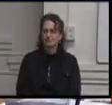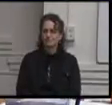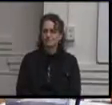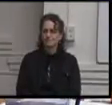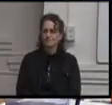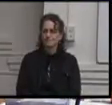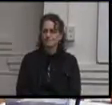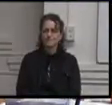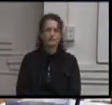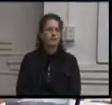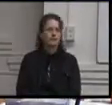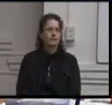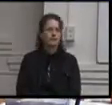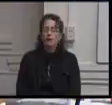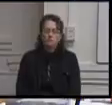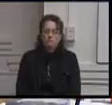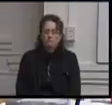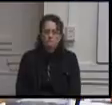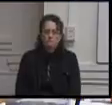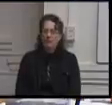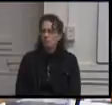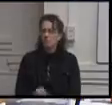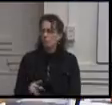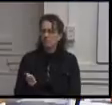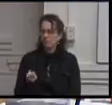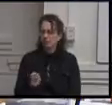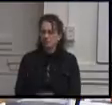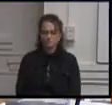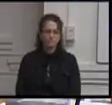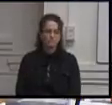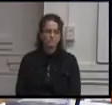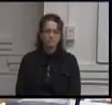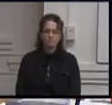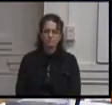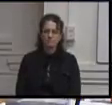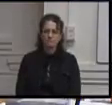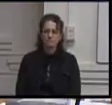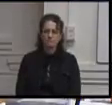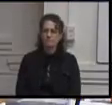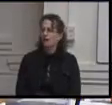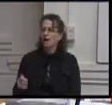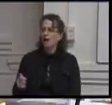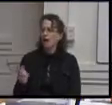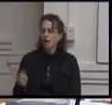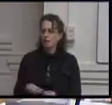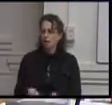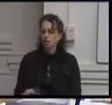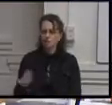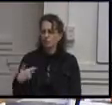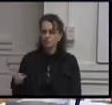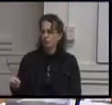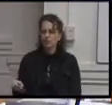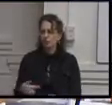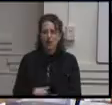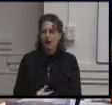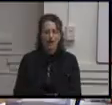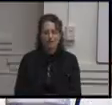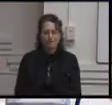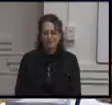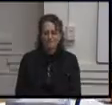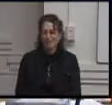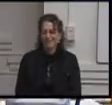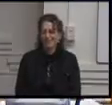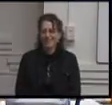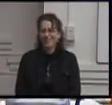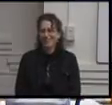And Larry, I would say that it was way interesting to have the